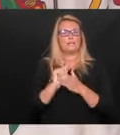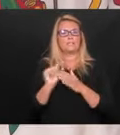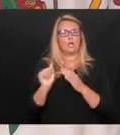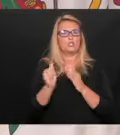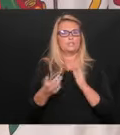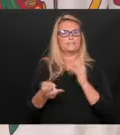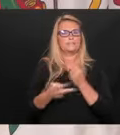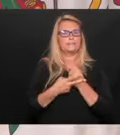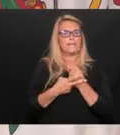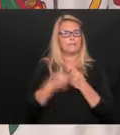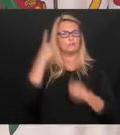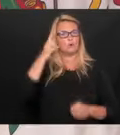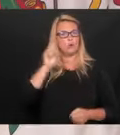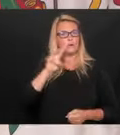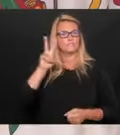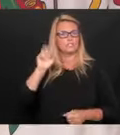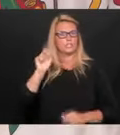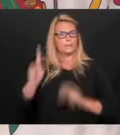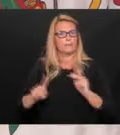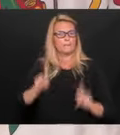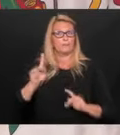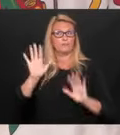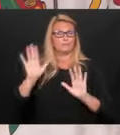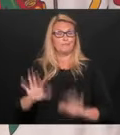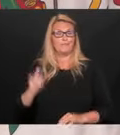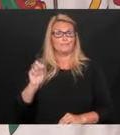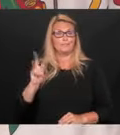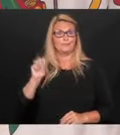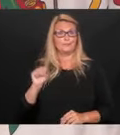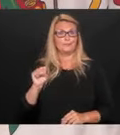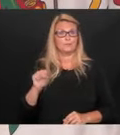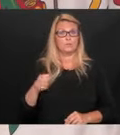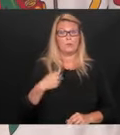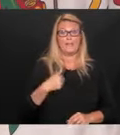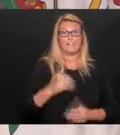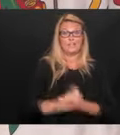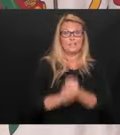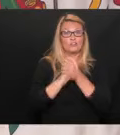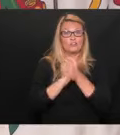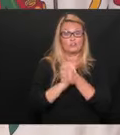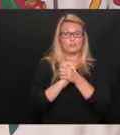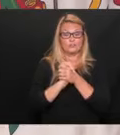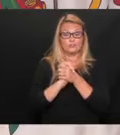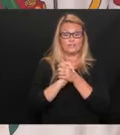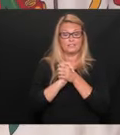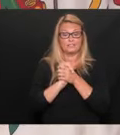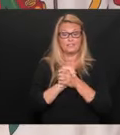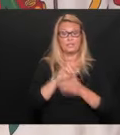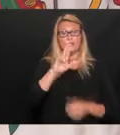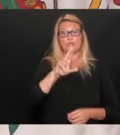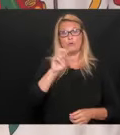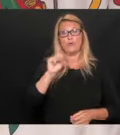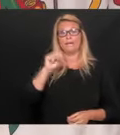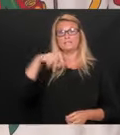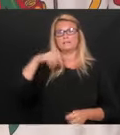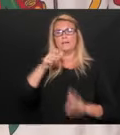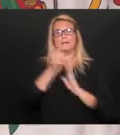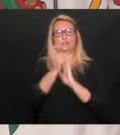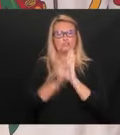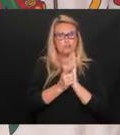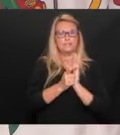That's great, great news. You know, we have two congratulations to U.S. the prosecutors that